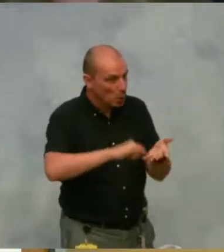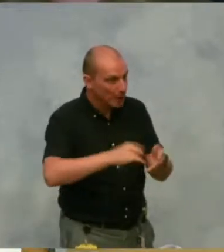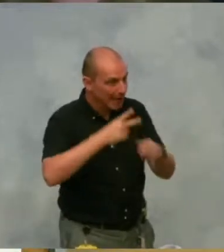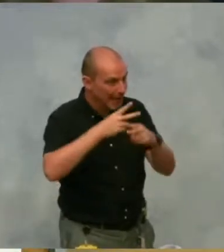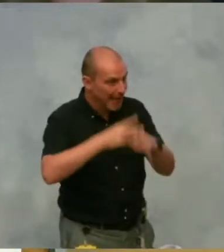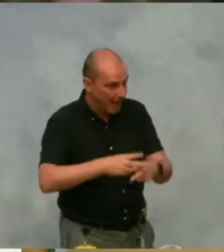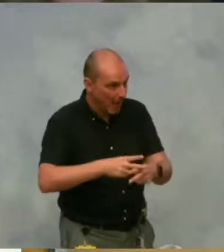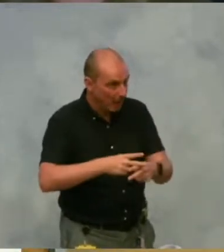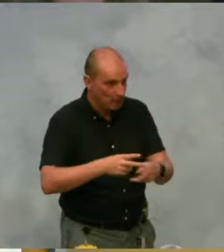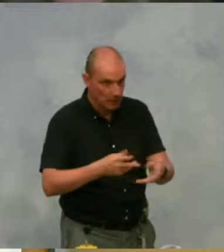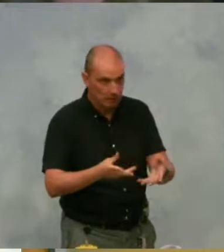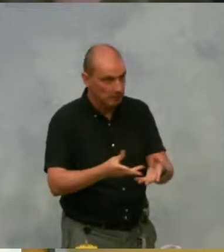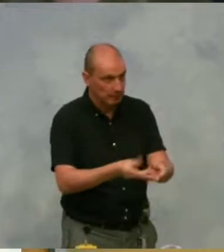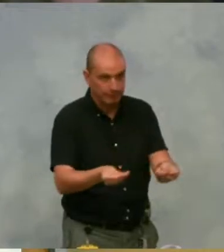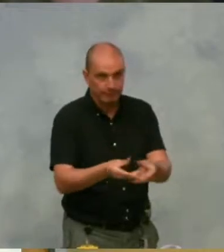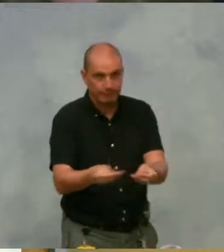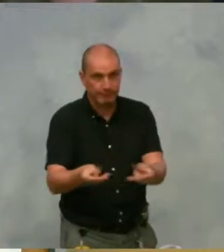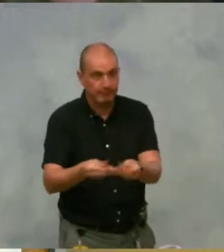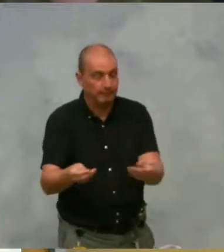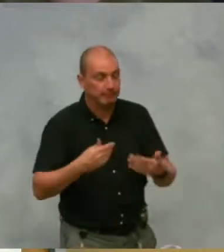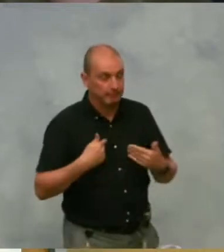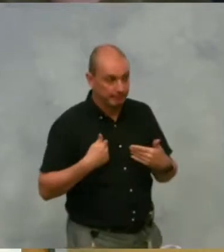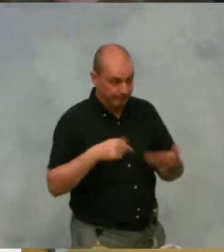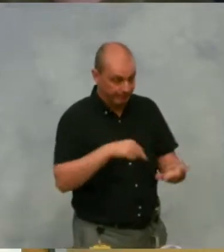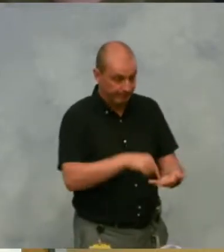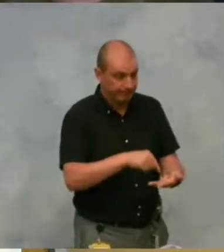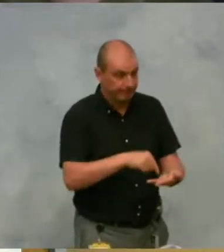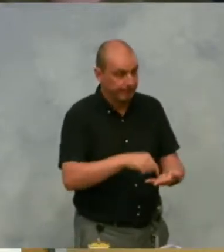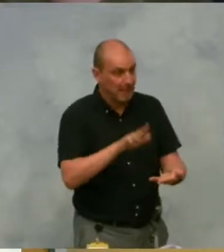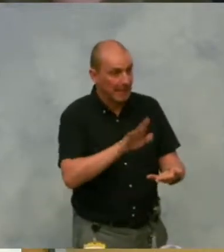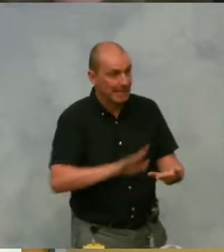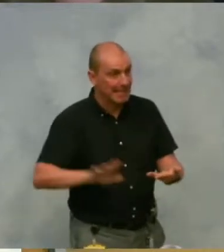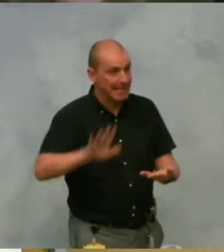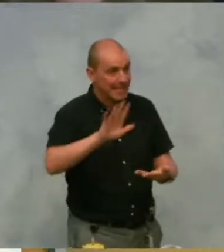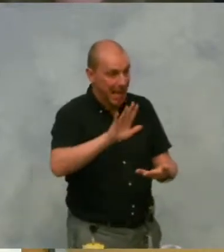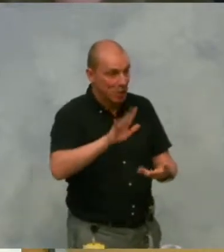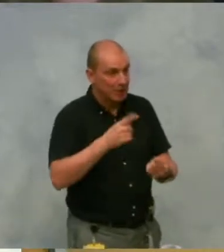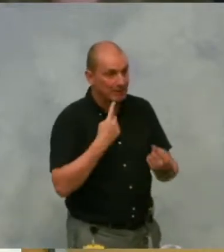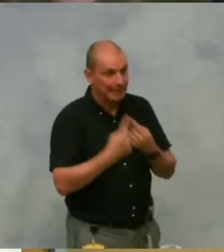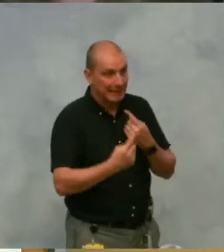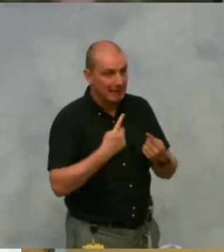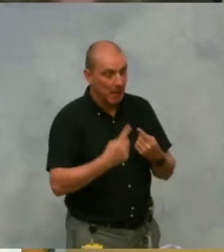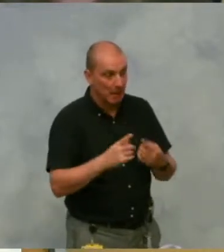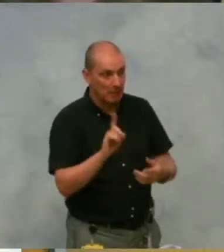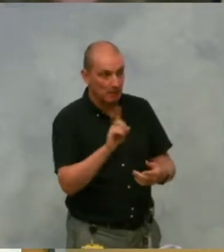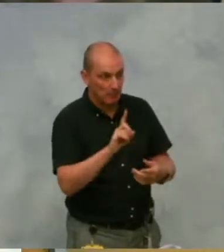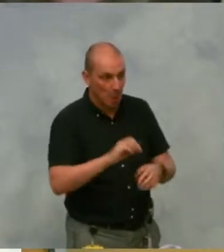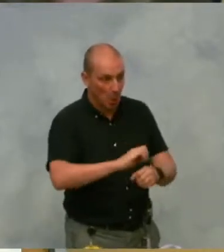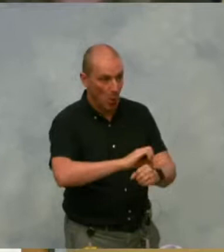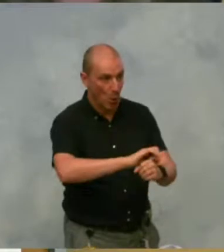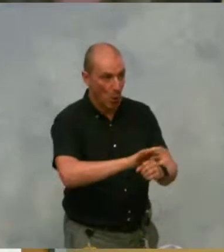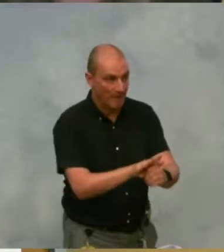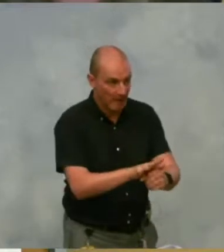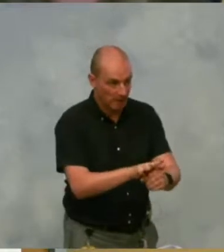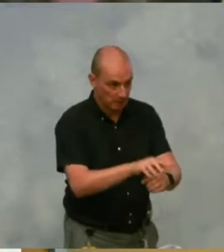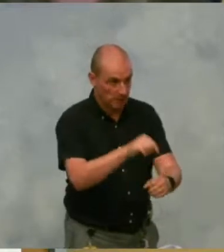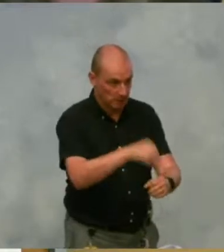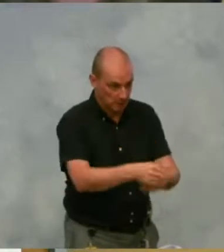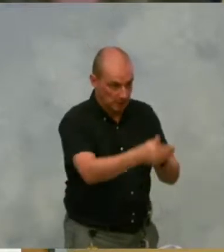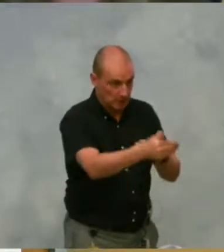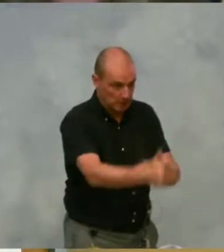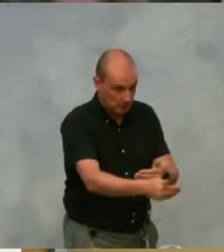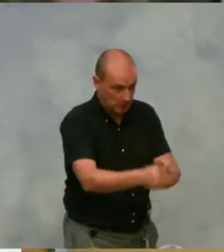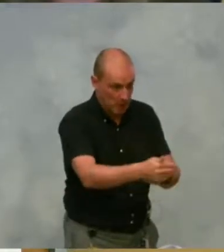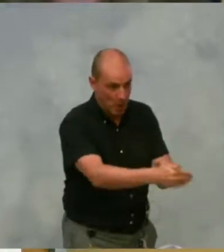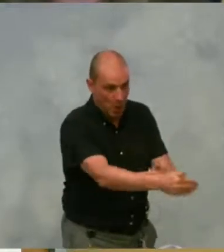I've gathered some national data, both pre-pandemic and during the pandemic, about skills shortages. But we've got